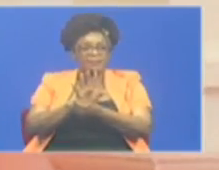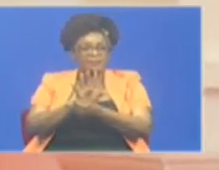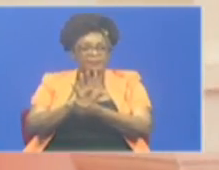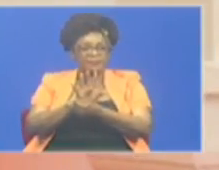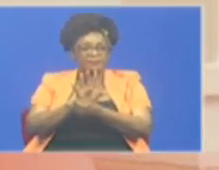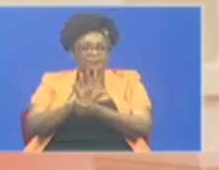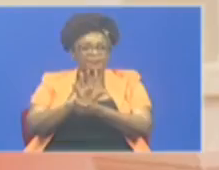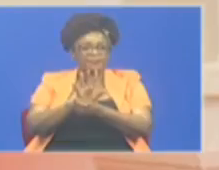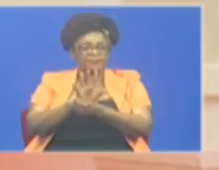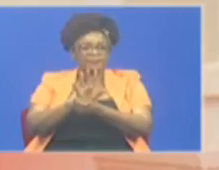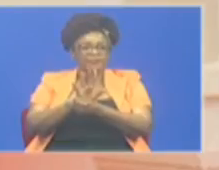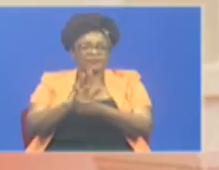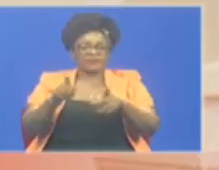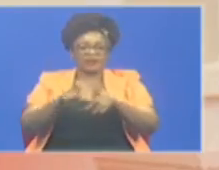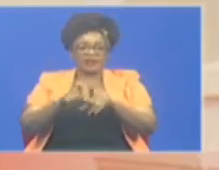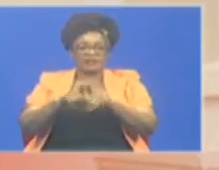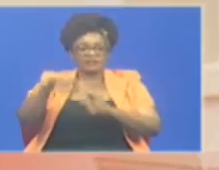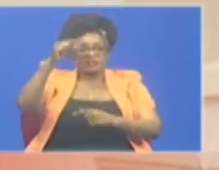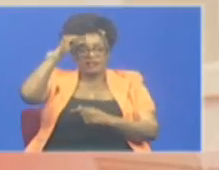As a government,